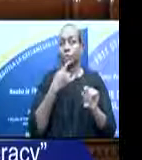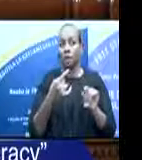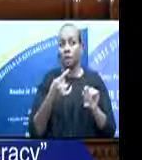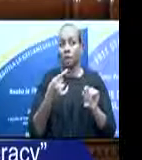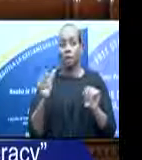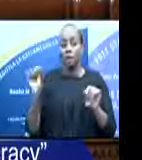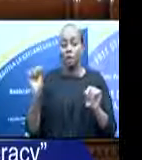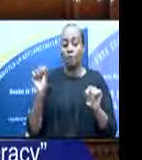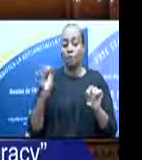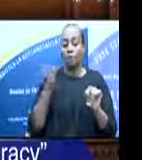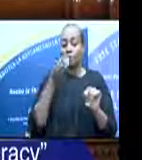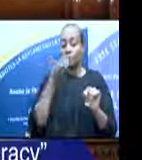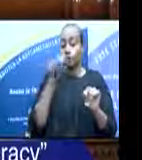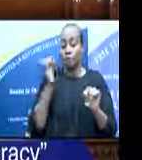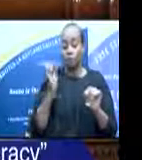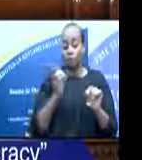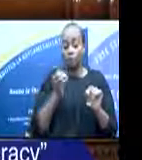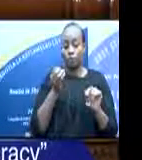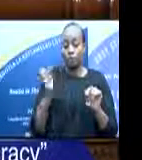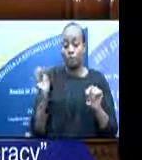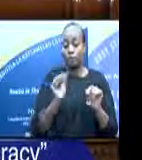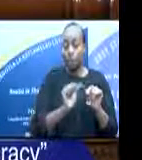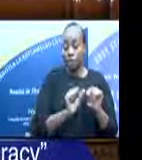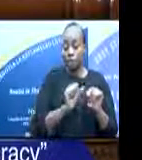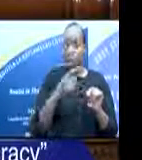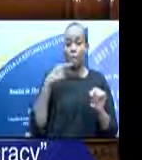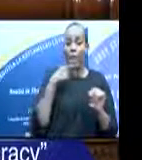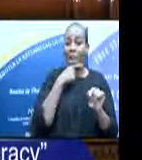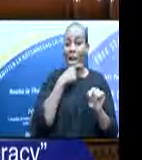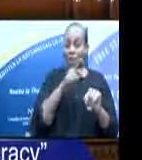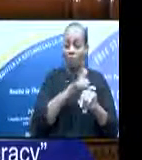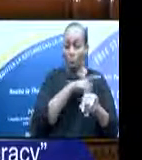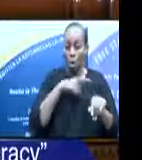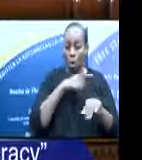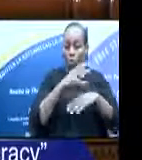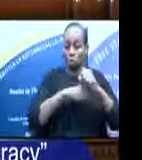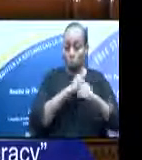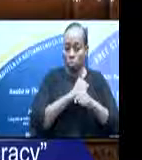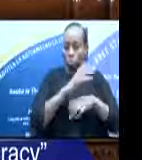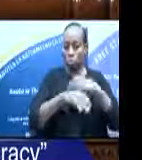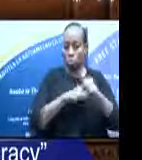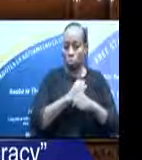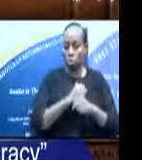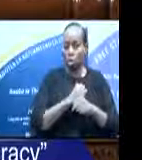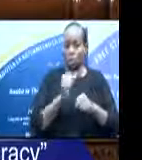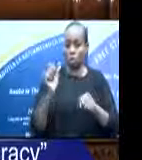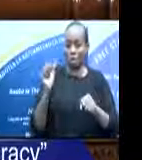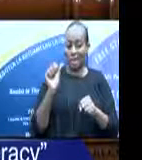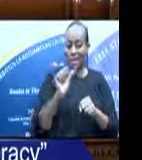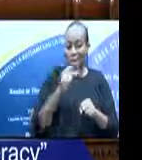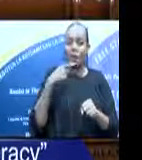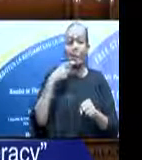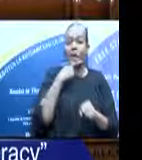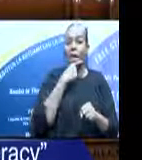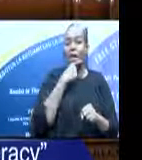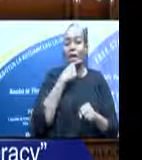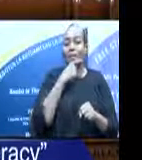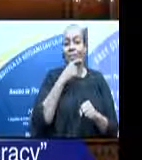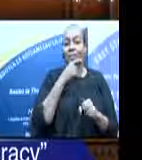them lies for the longest of time, over and over again, until you convince